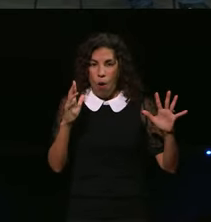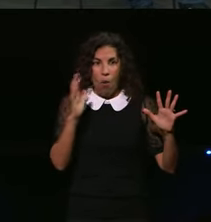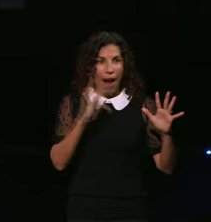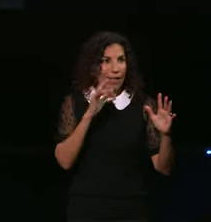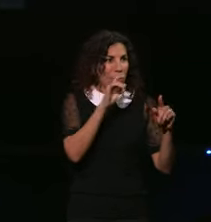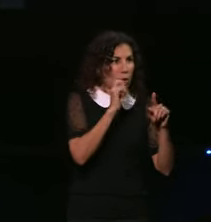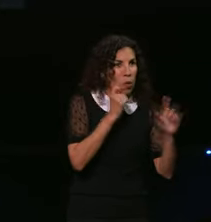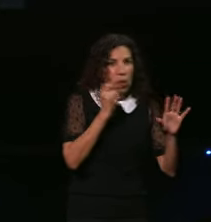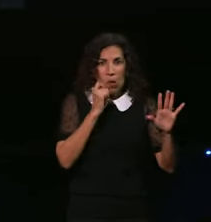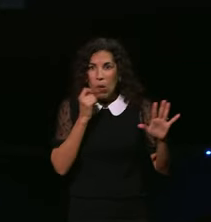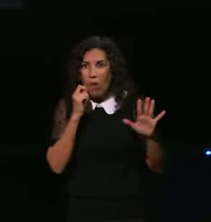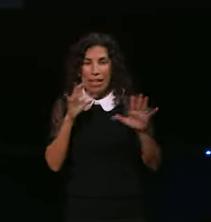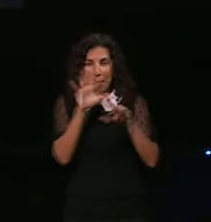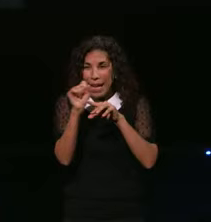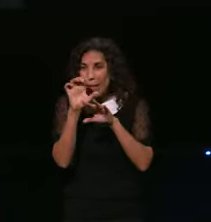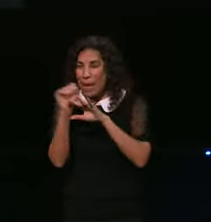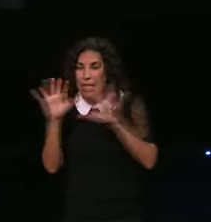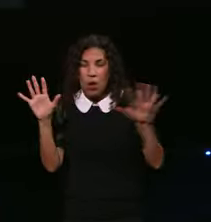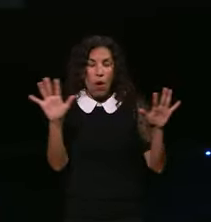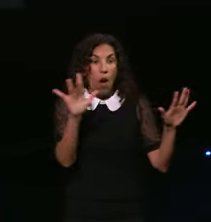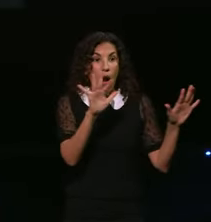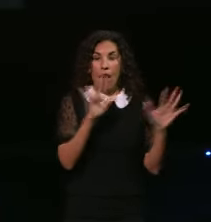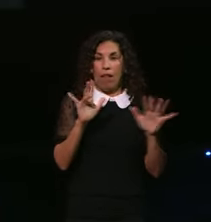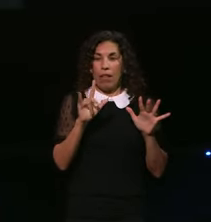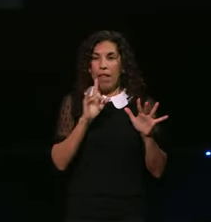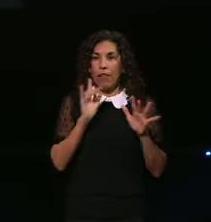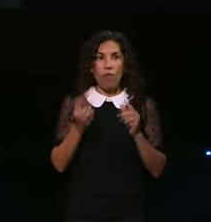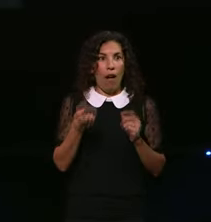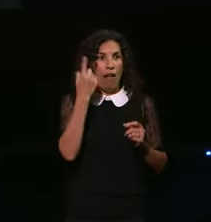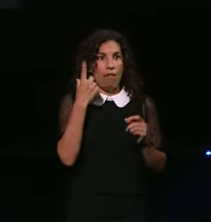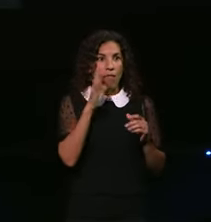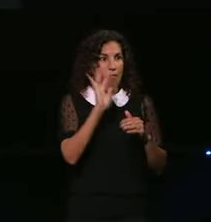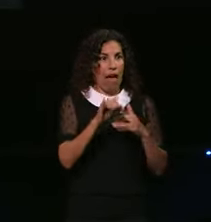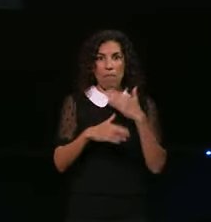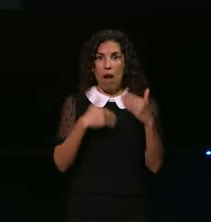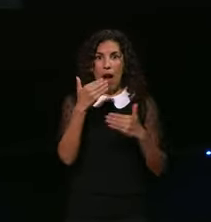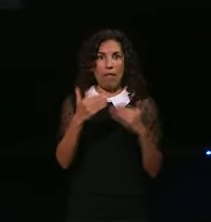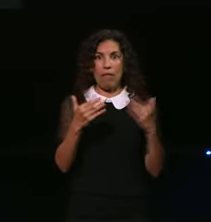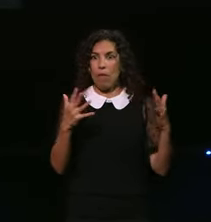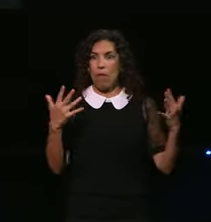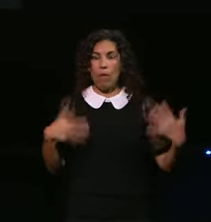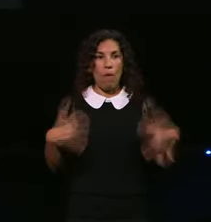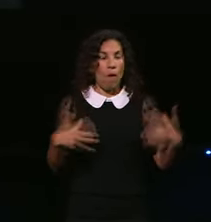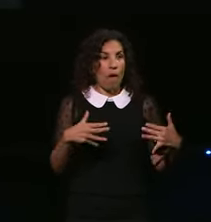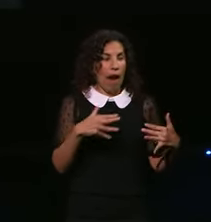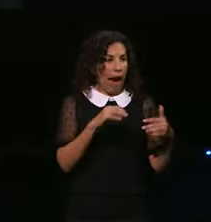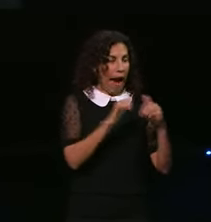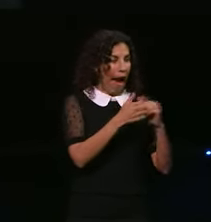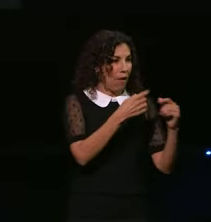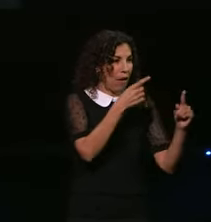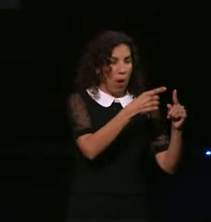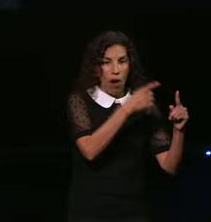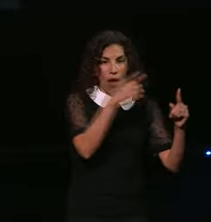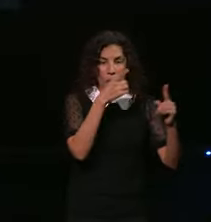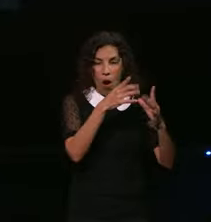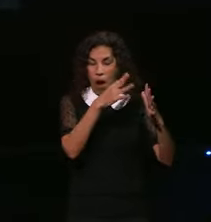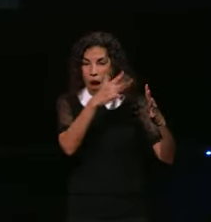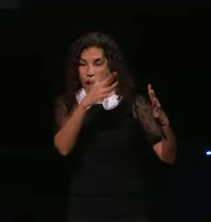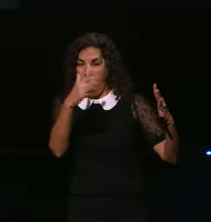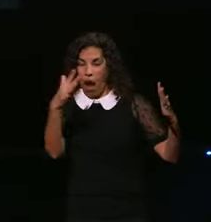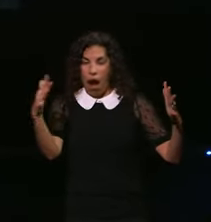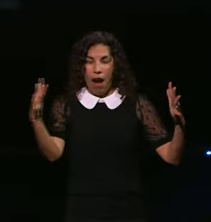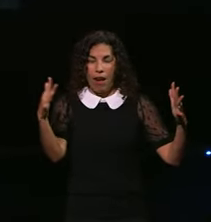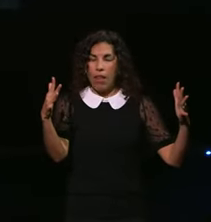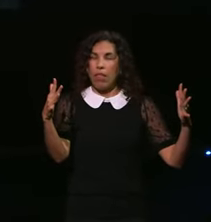like, oh my God, these are all amazing. So that to understand the process, you know, of what got to that point and that performance